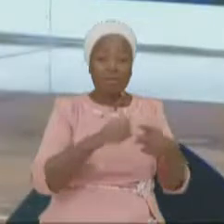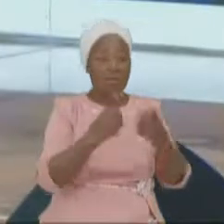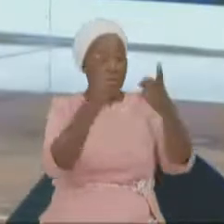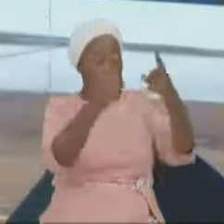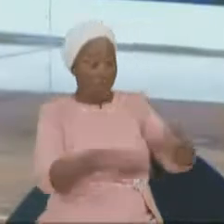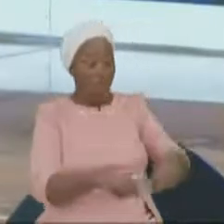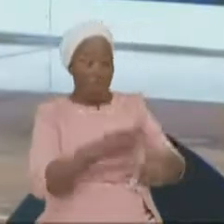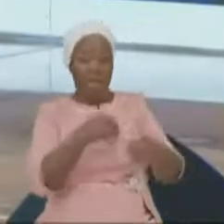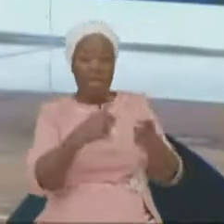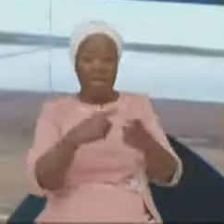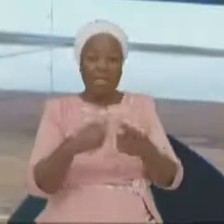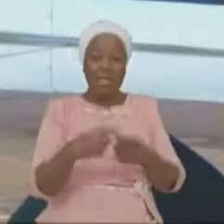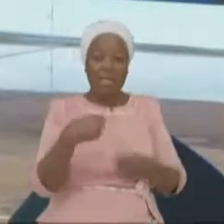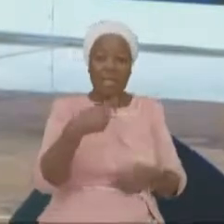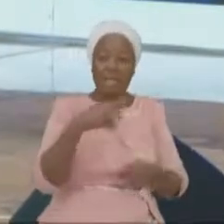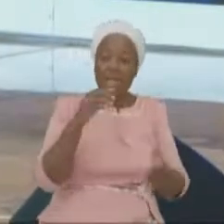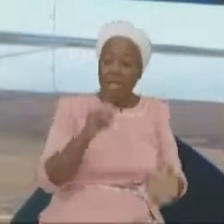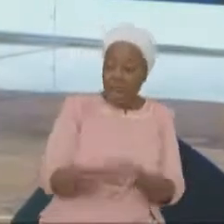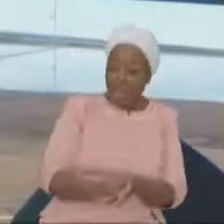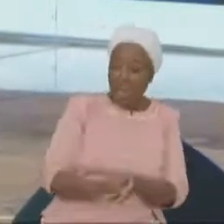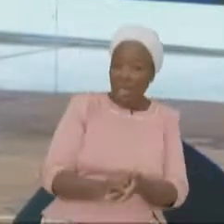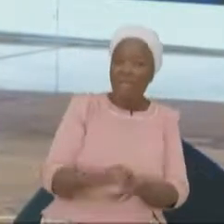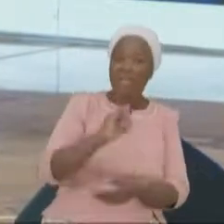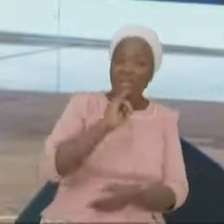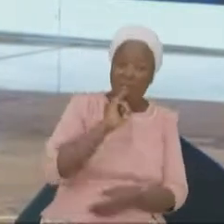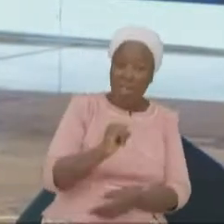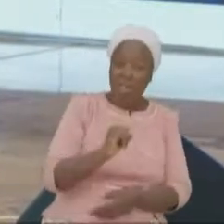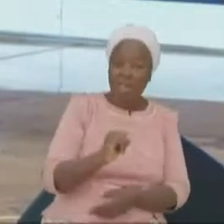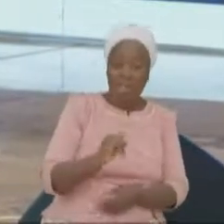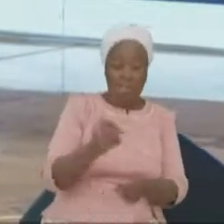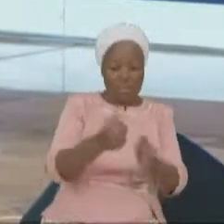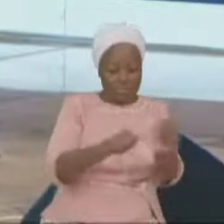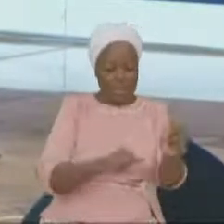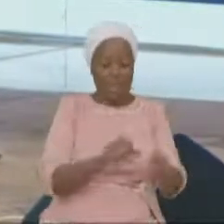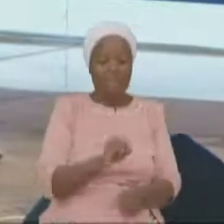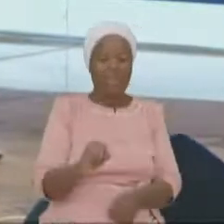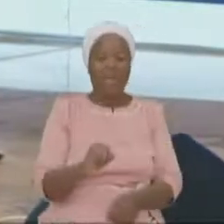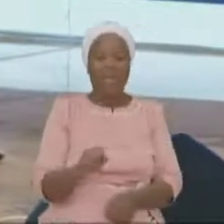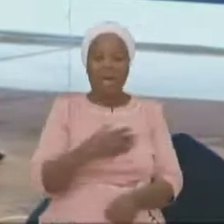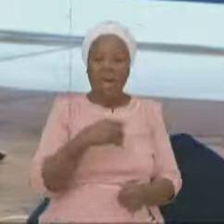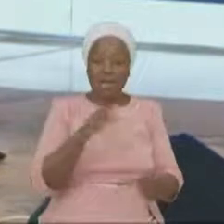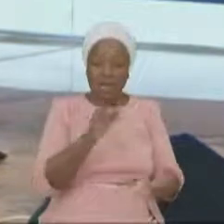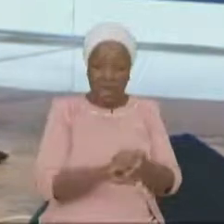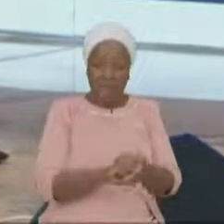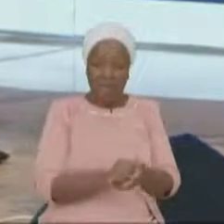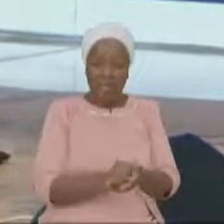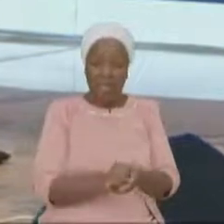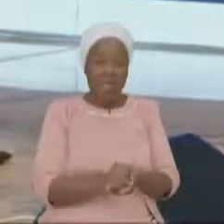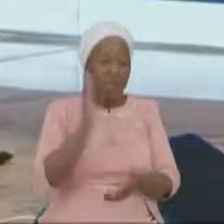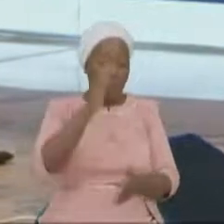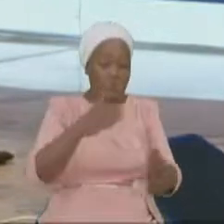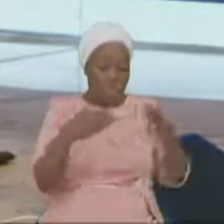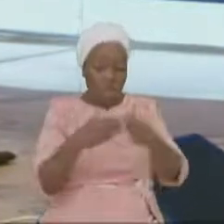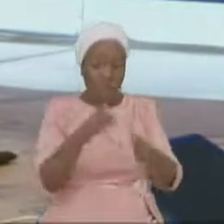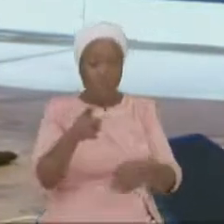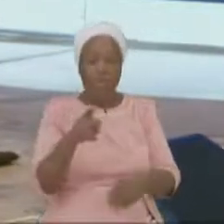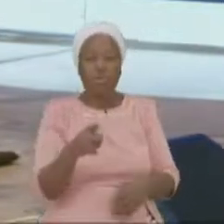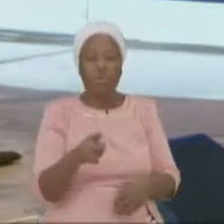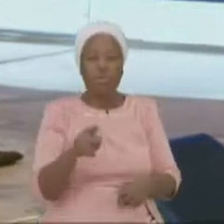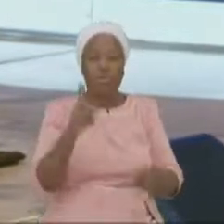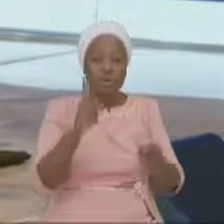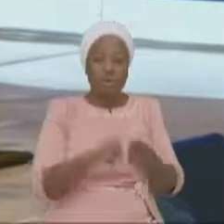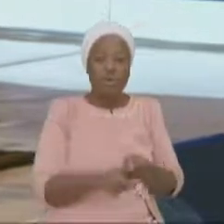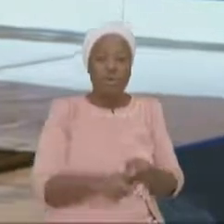and say, that is backsliding, and that will lead you to